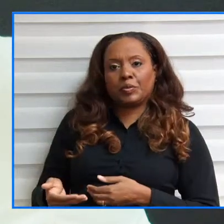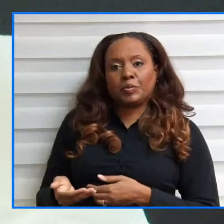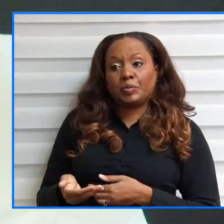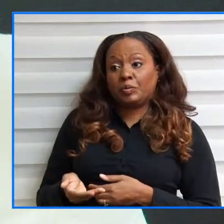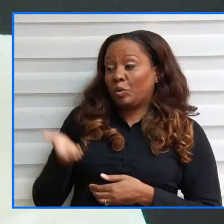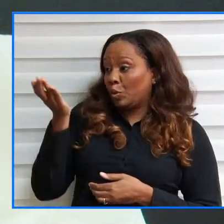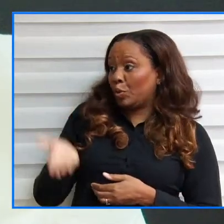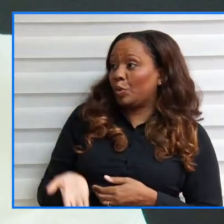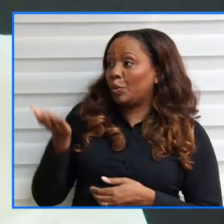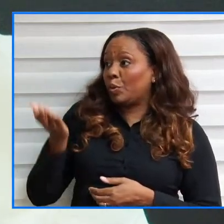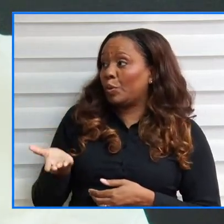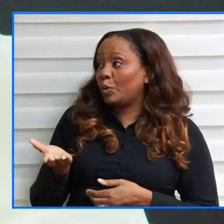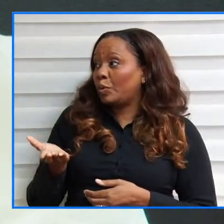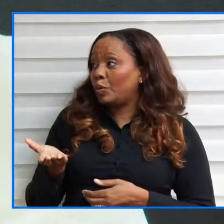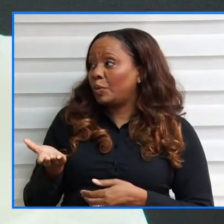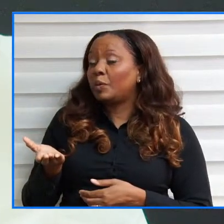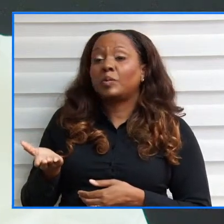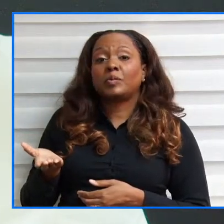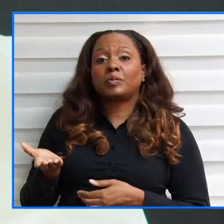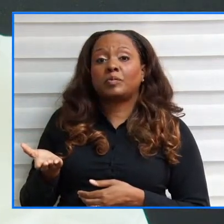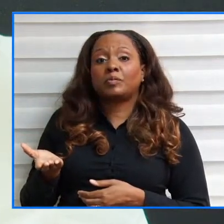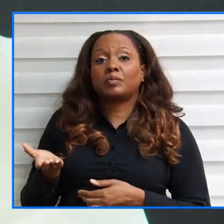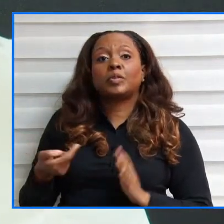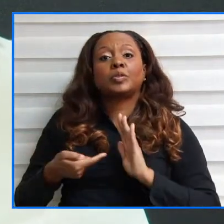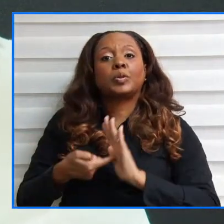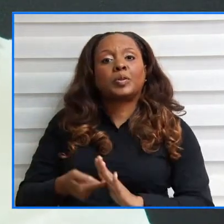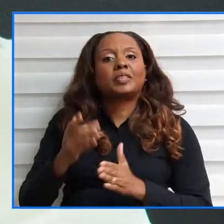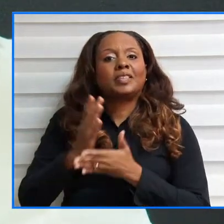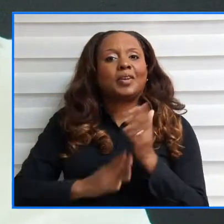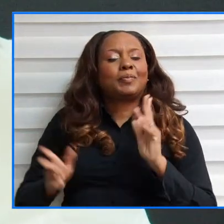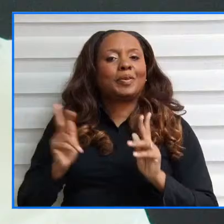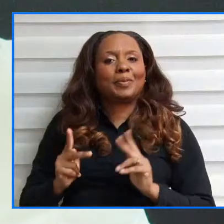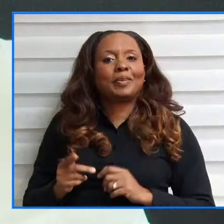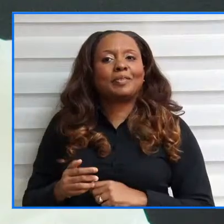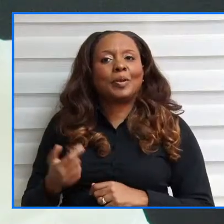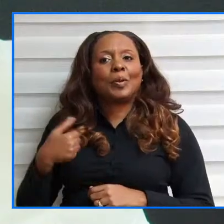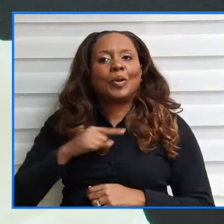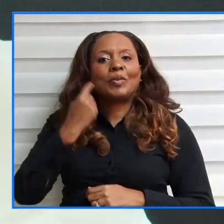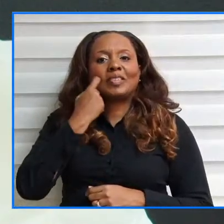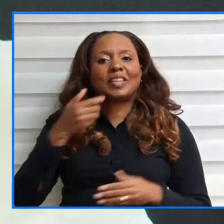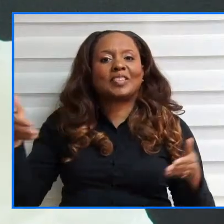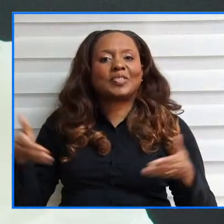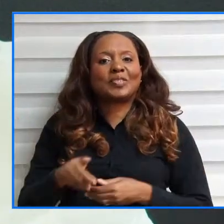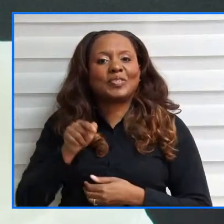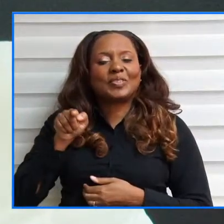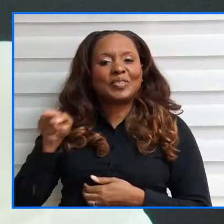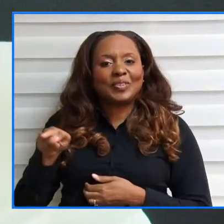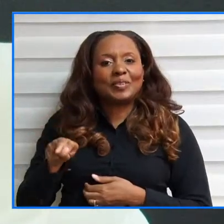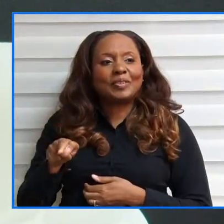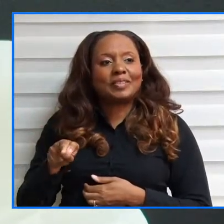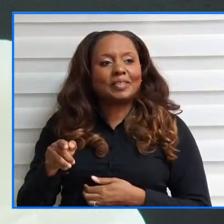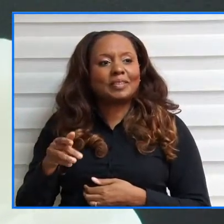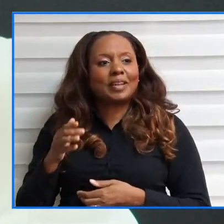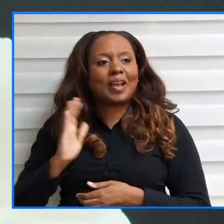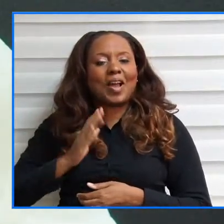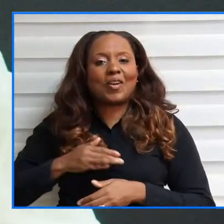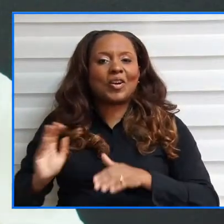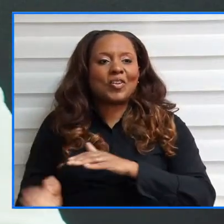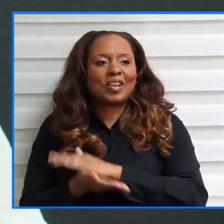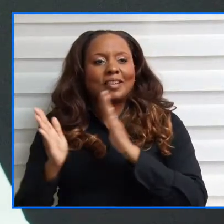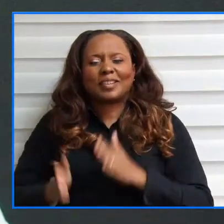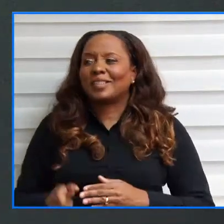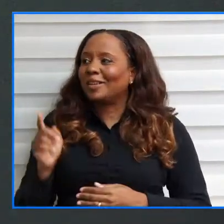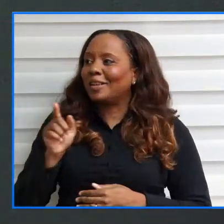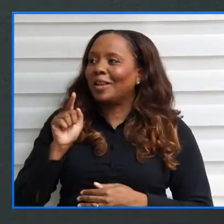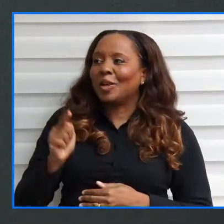citizens. I said to you that your love of cricket can allow us to make you an honorary citizen of Barbados,